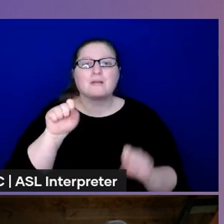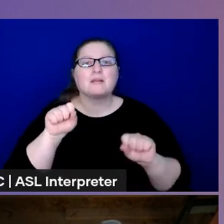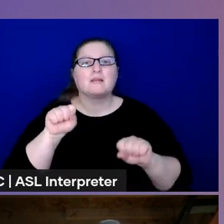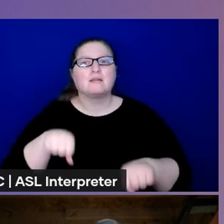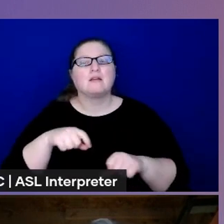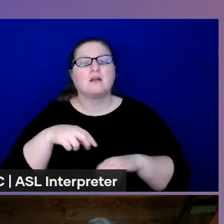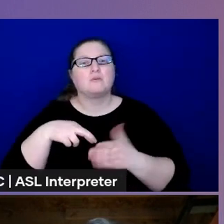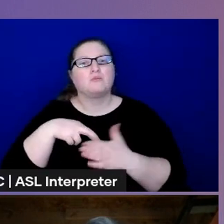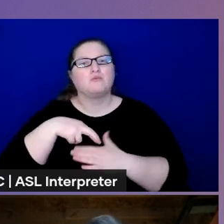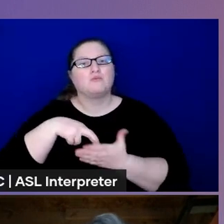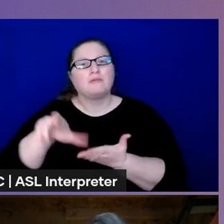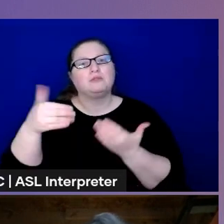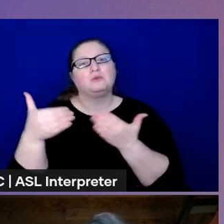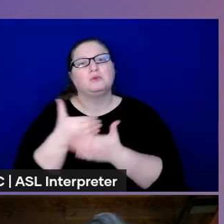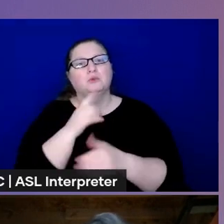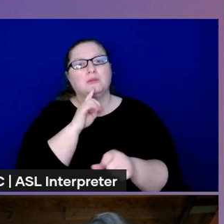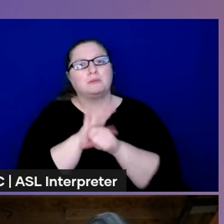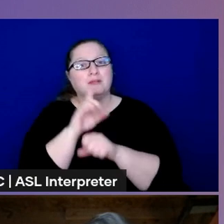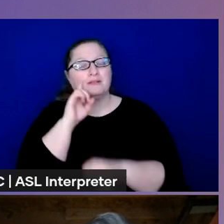commit for that submodule.